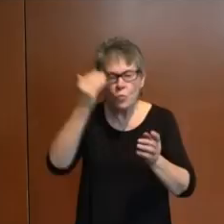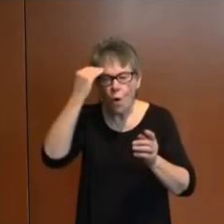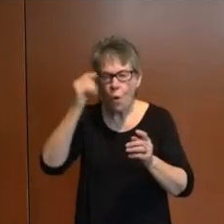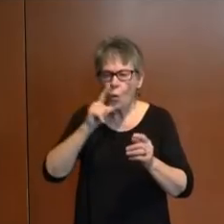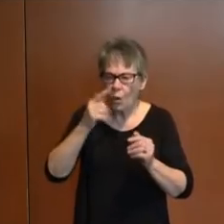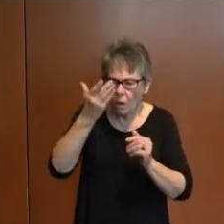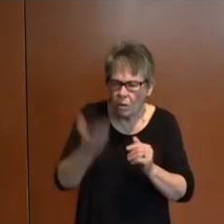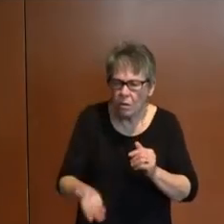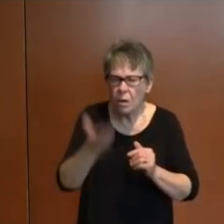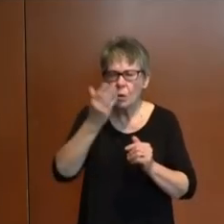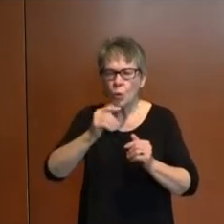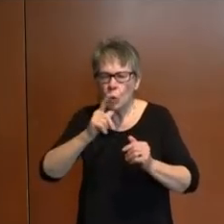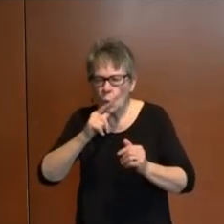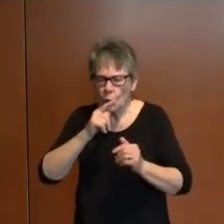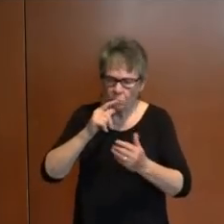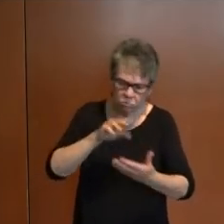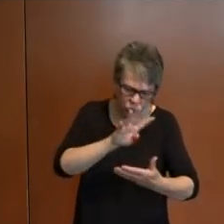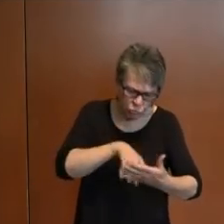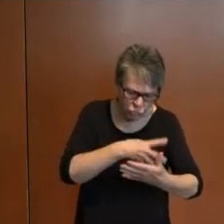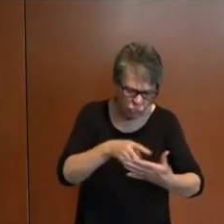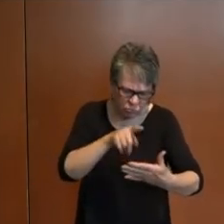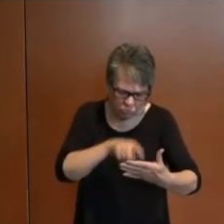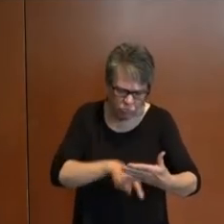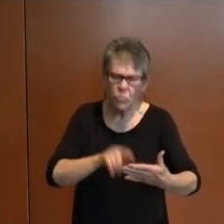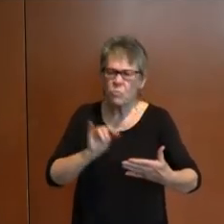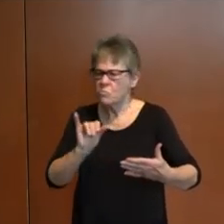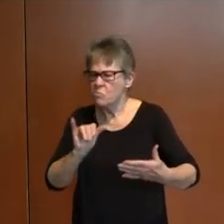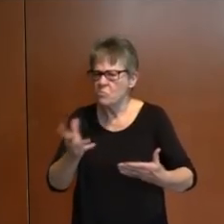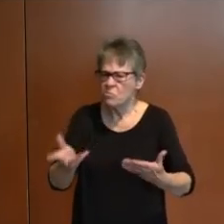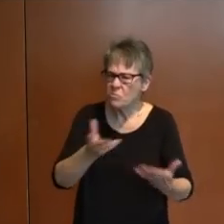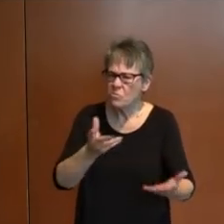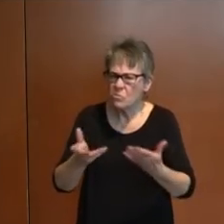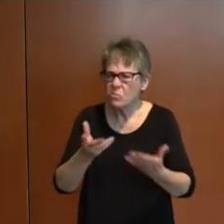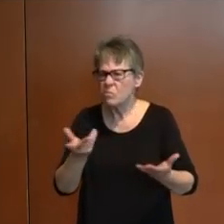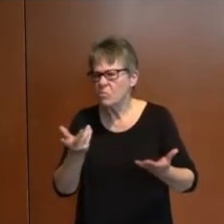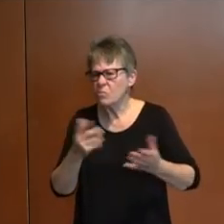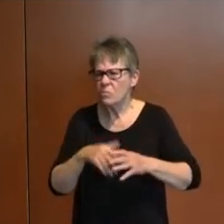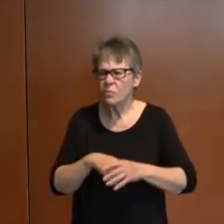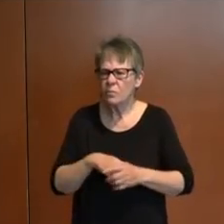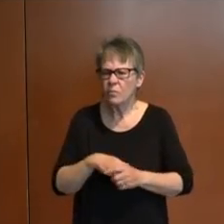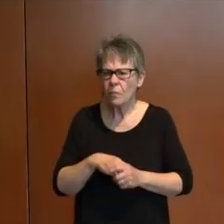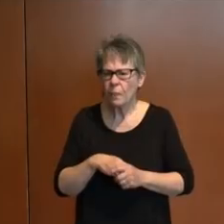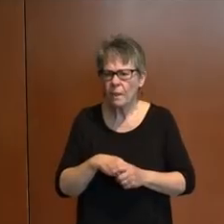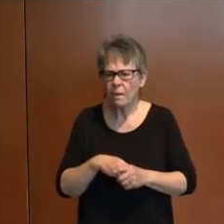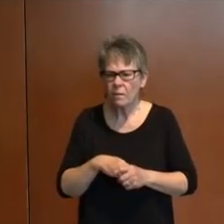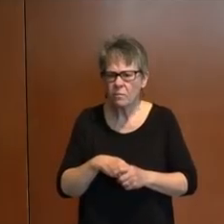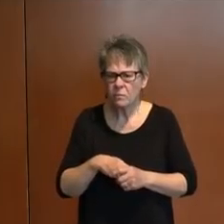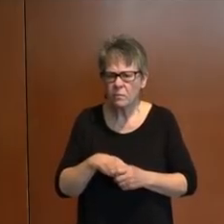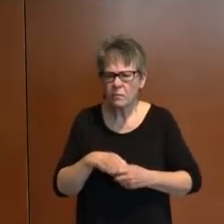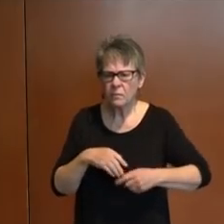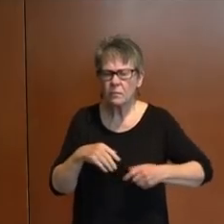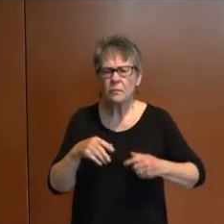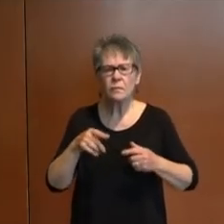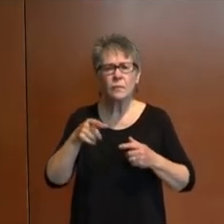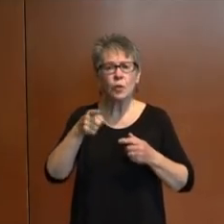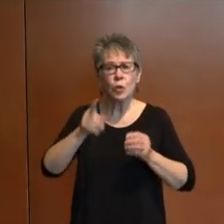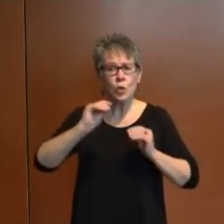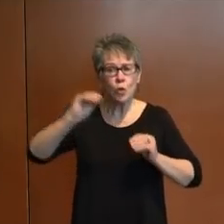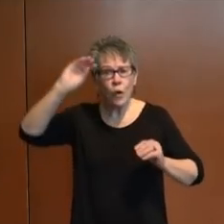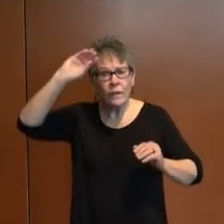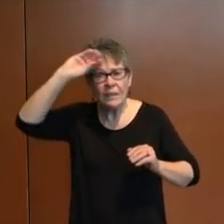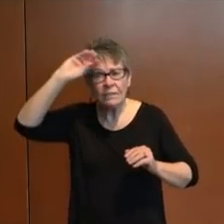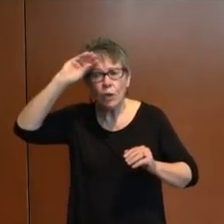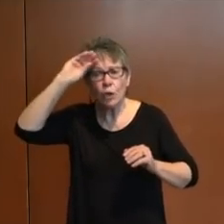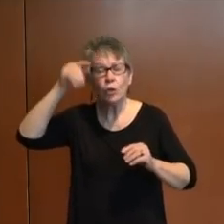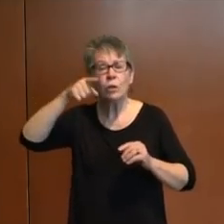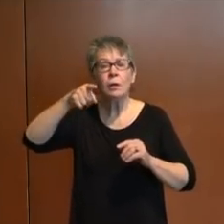health. We don't know specifics about, for example, an individual's underlying health conditions and such. We do know that